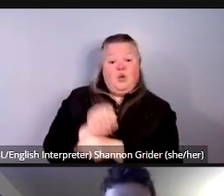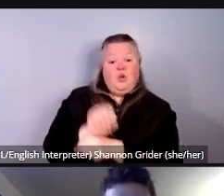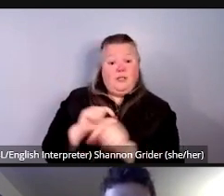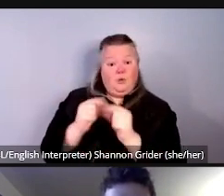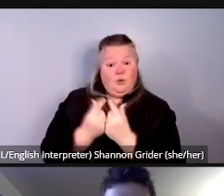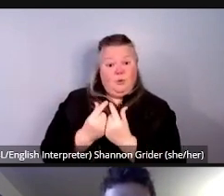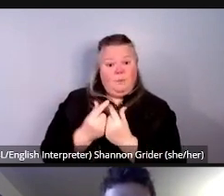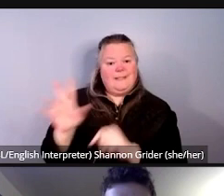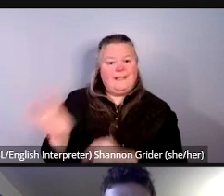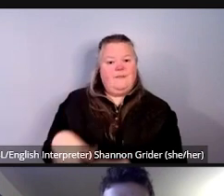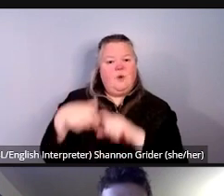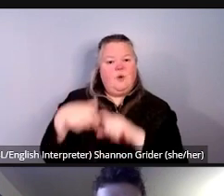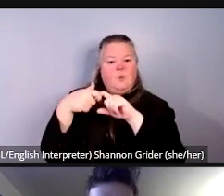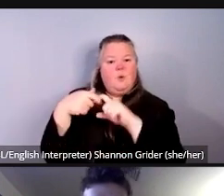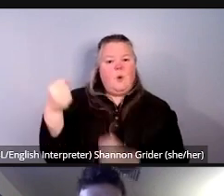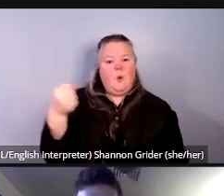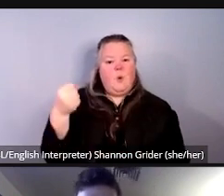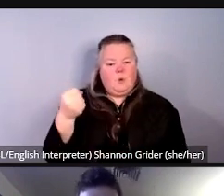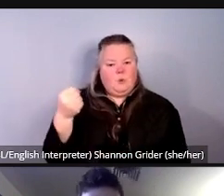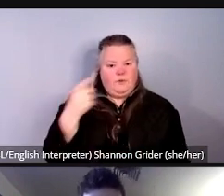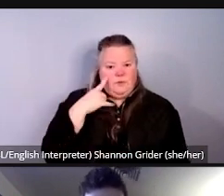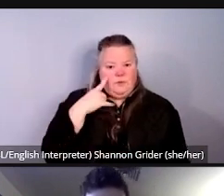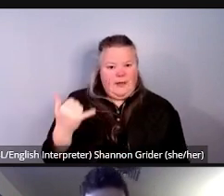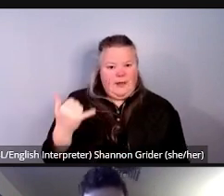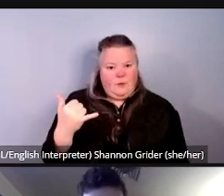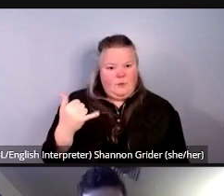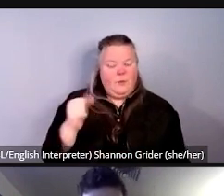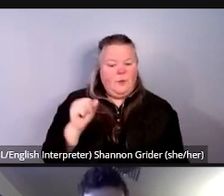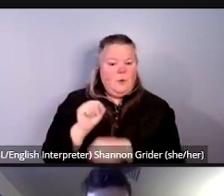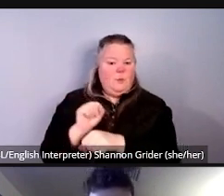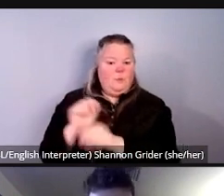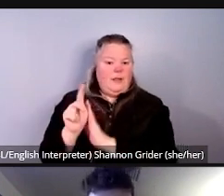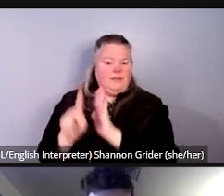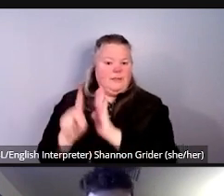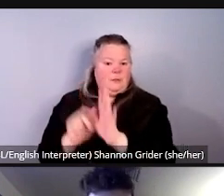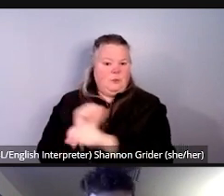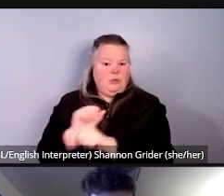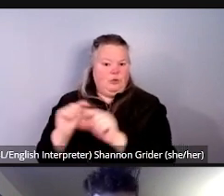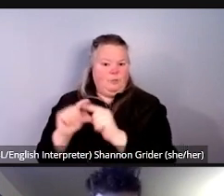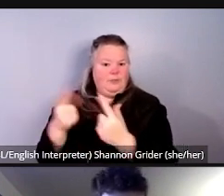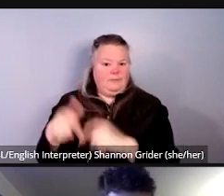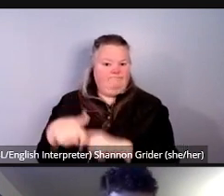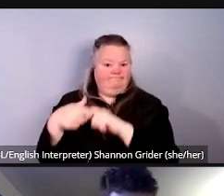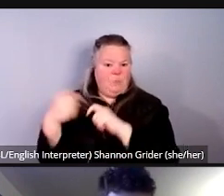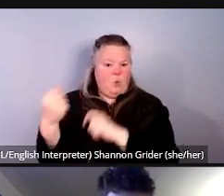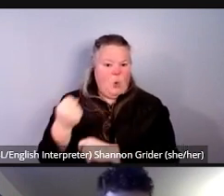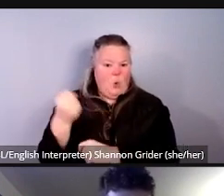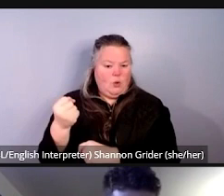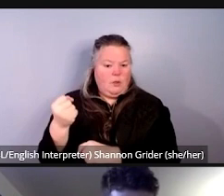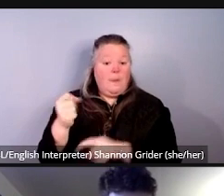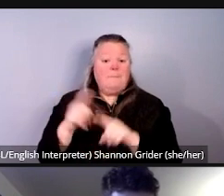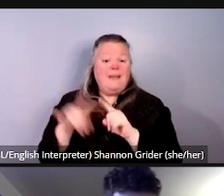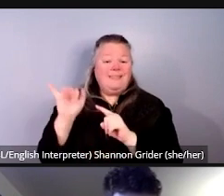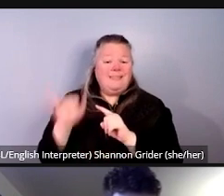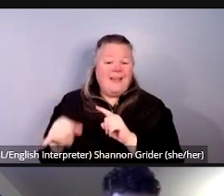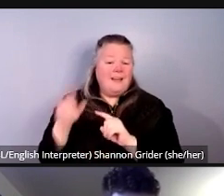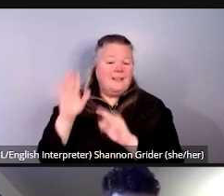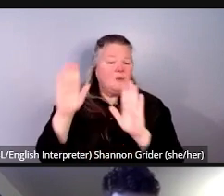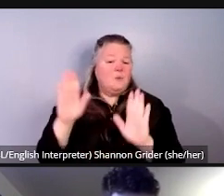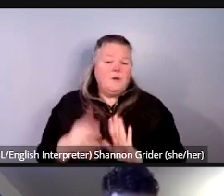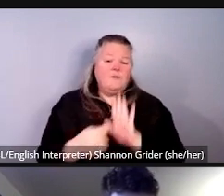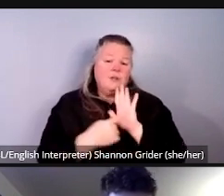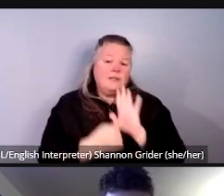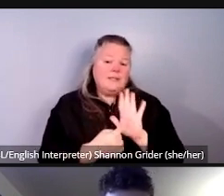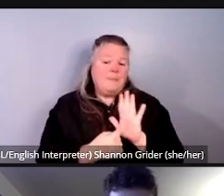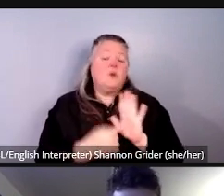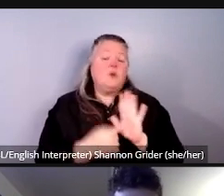on hold. But I would presume that that is a great example of one that would likely